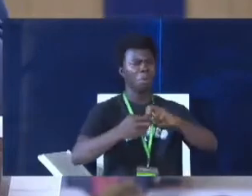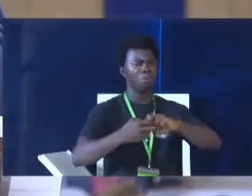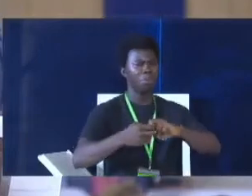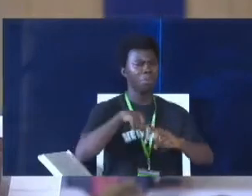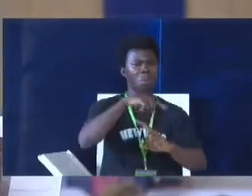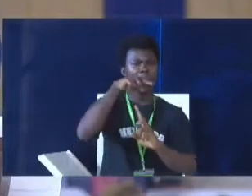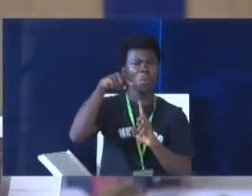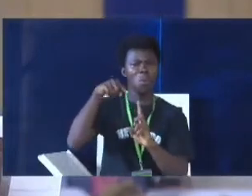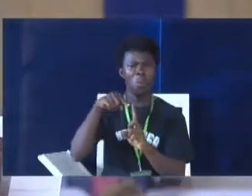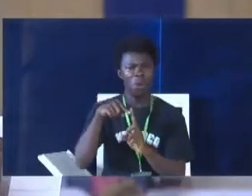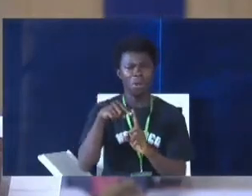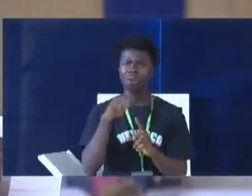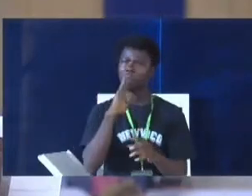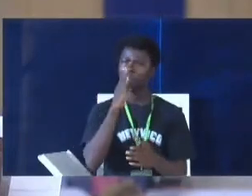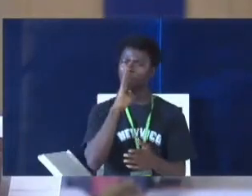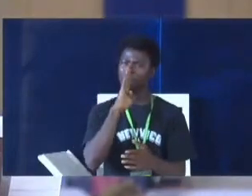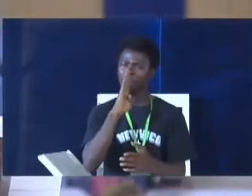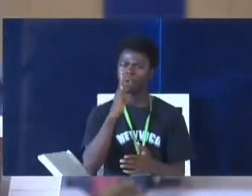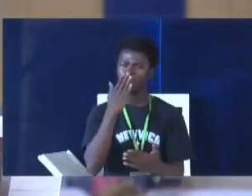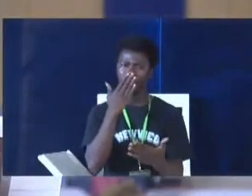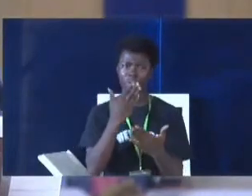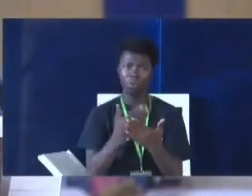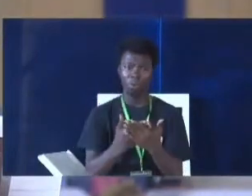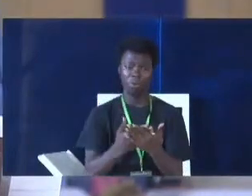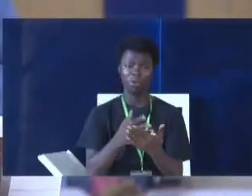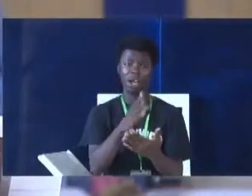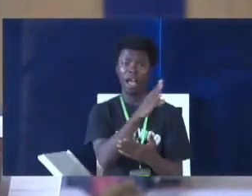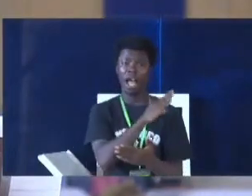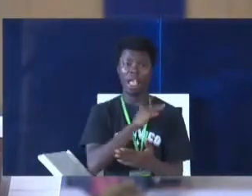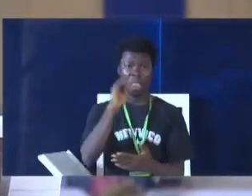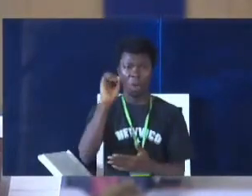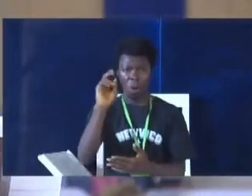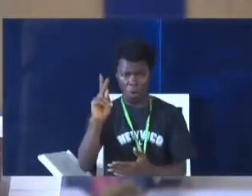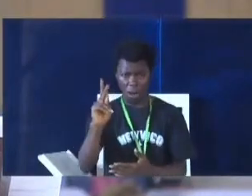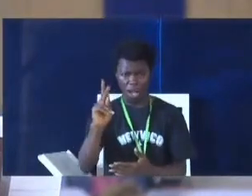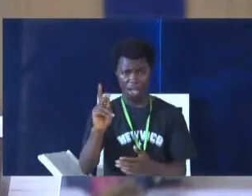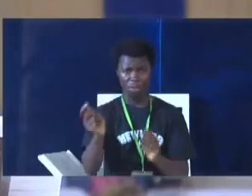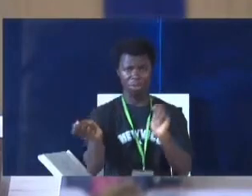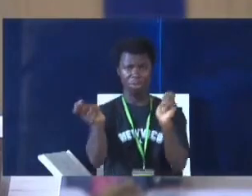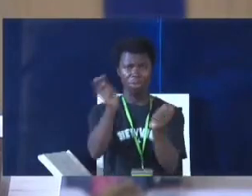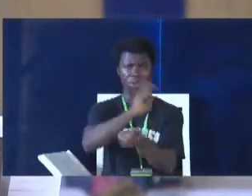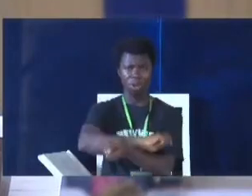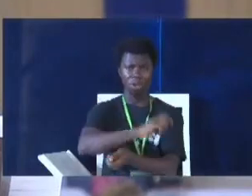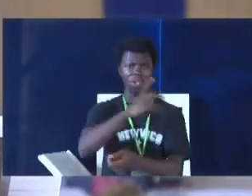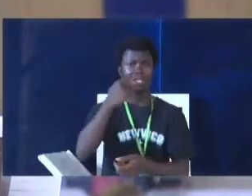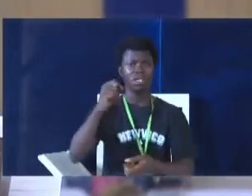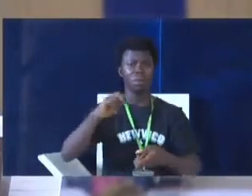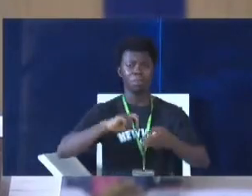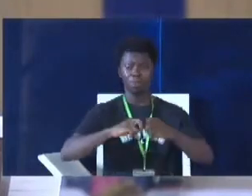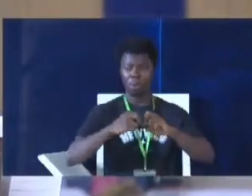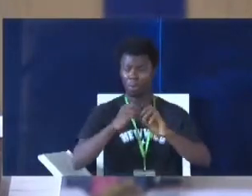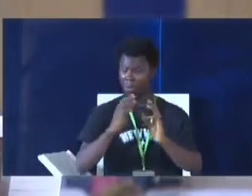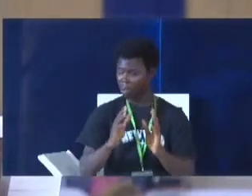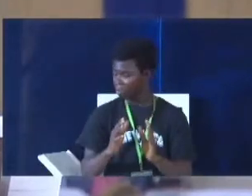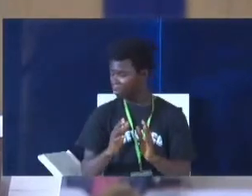When being good and upright turned a problem.